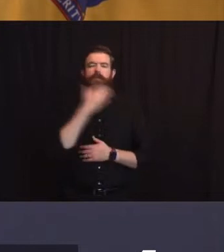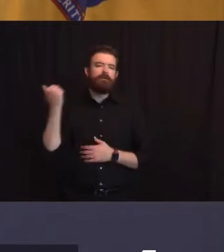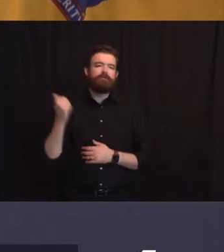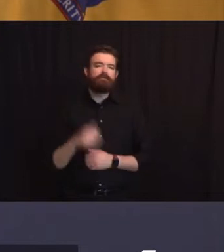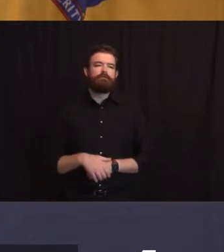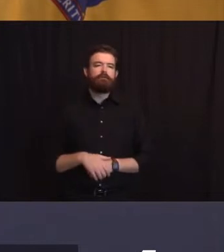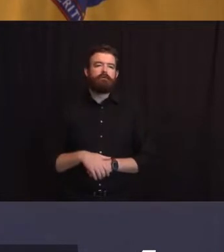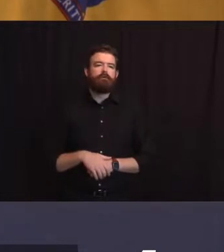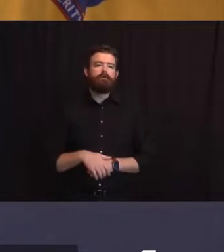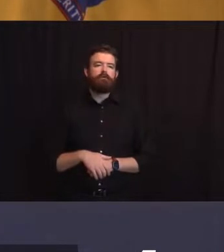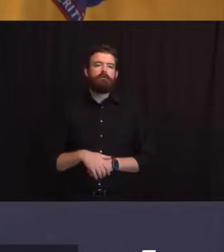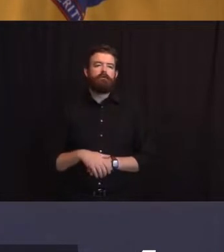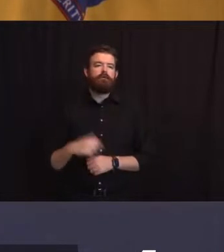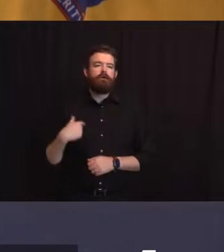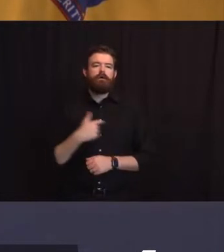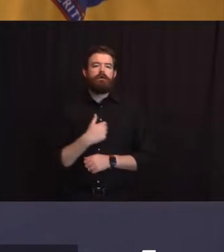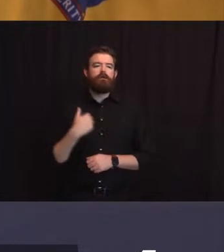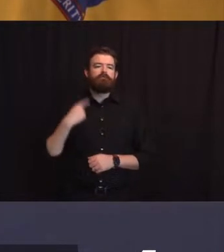well